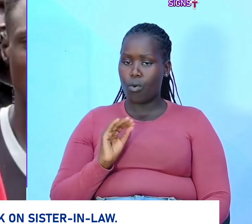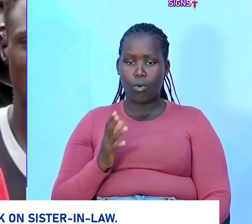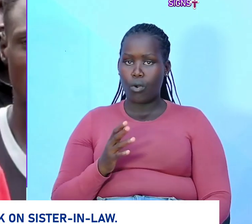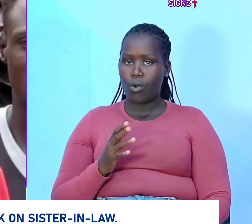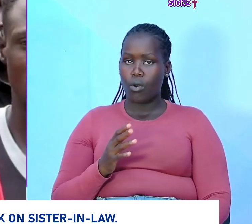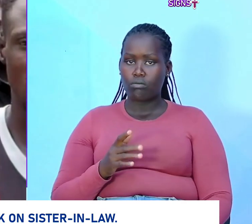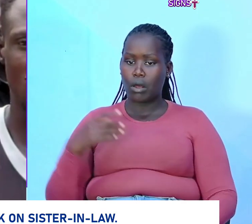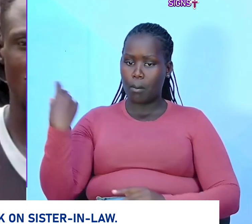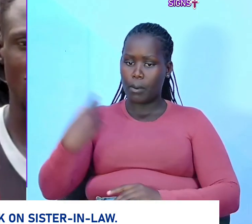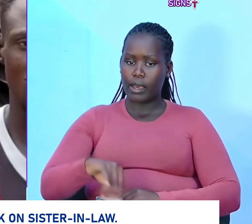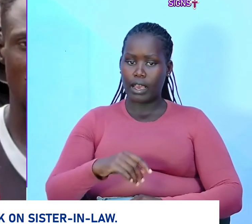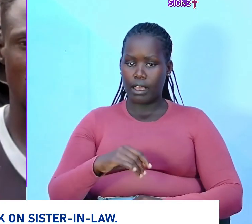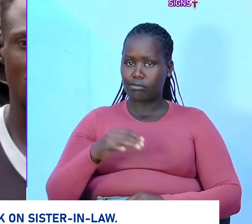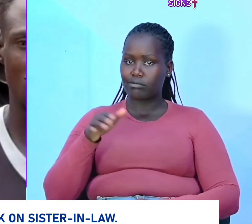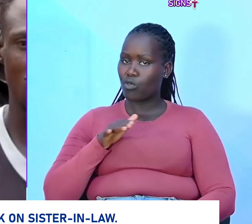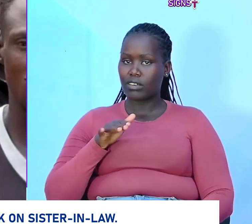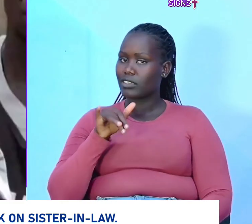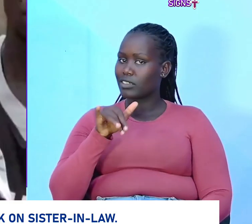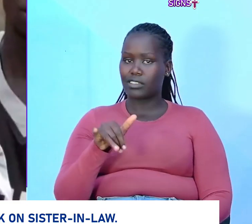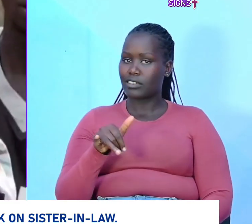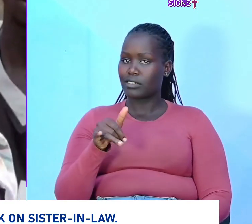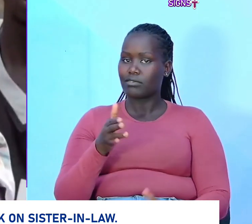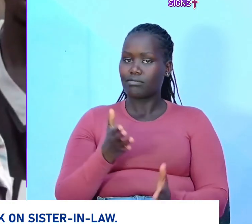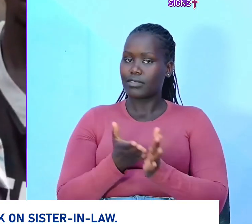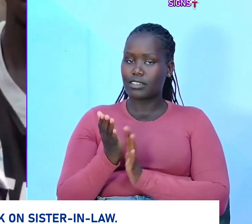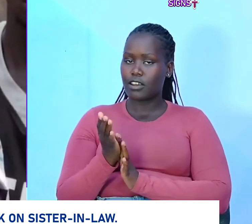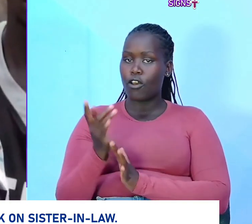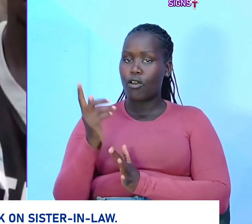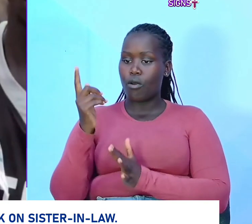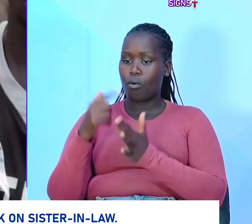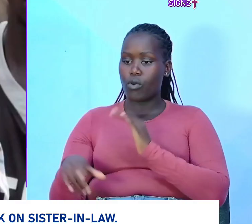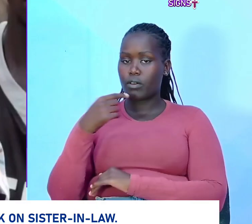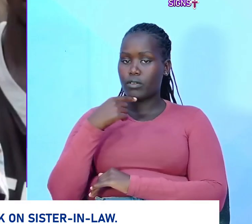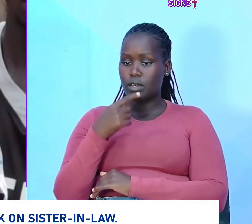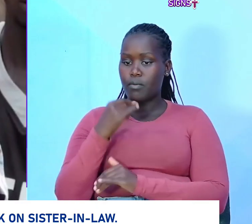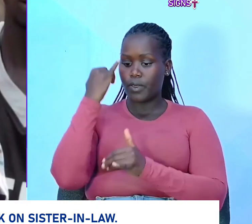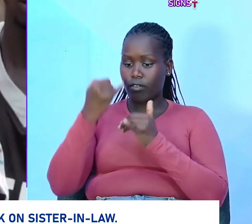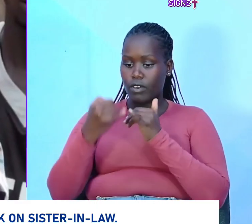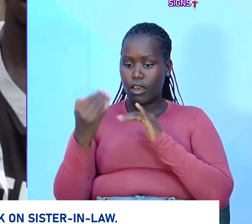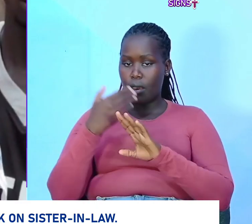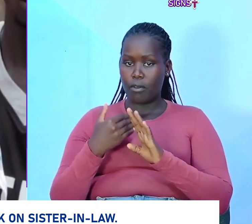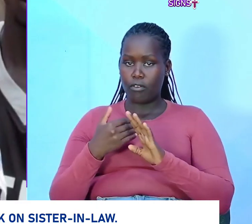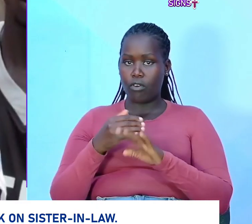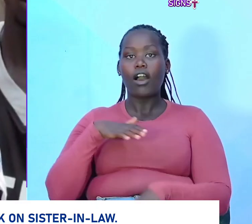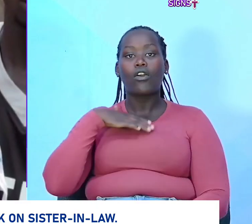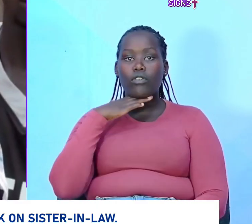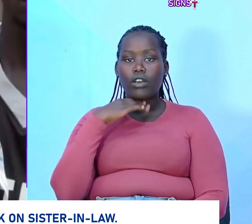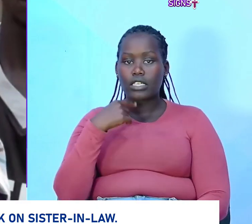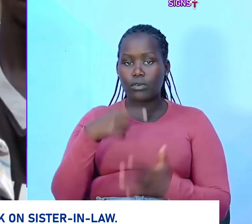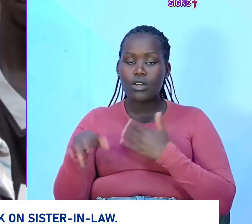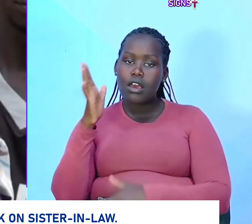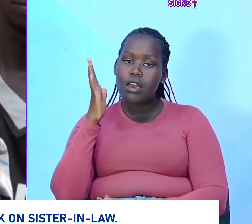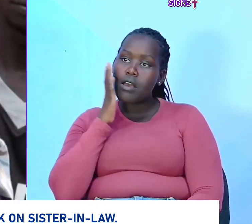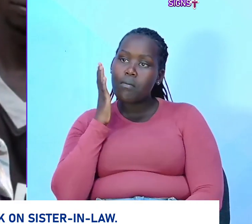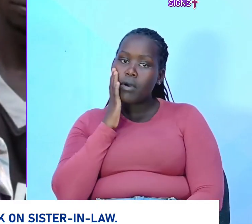kweli? Sio haki. Hiyo si haki. Ile kitu alisema mwisho akienda kukata roho. Alisema mama,